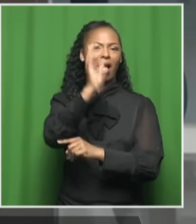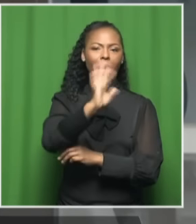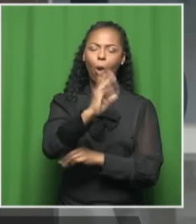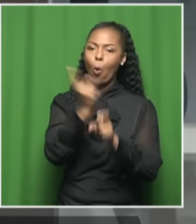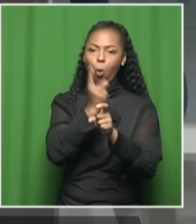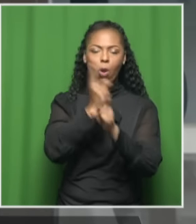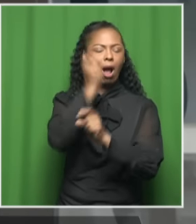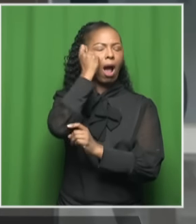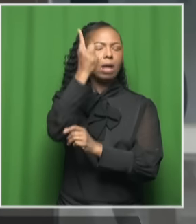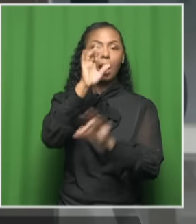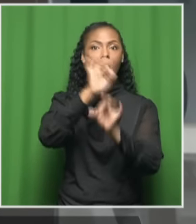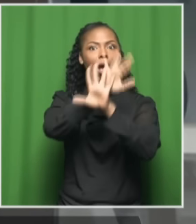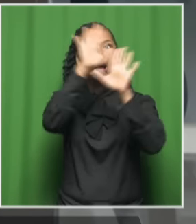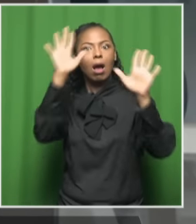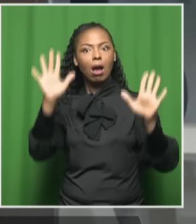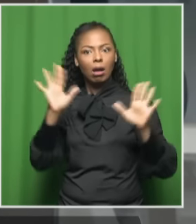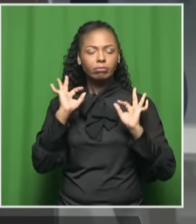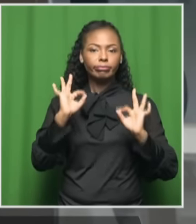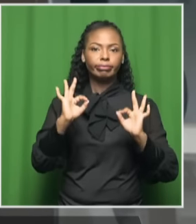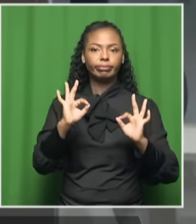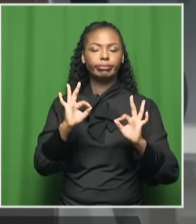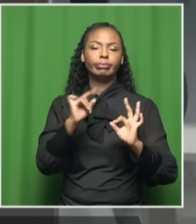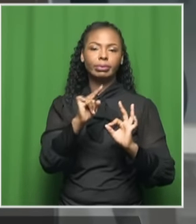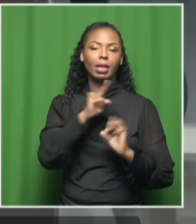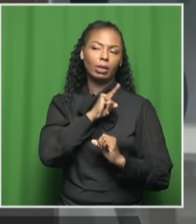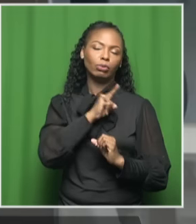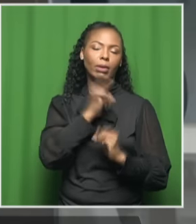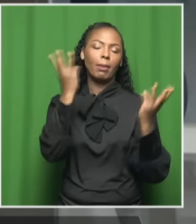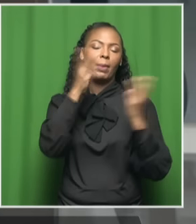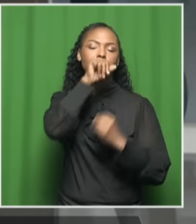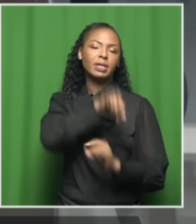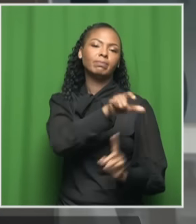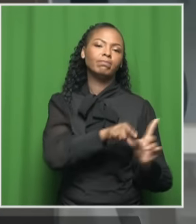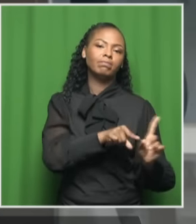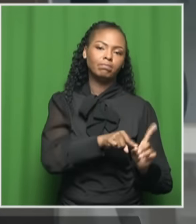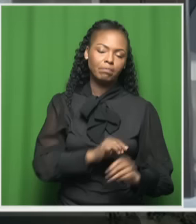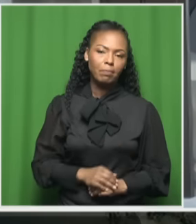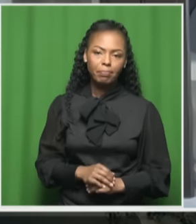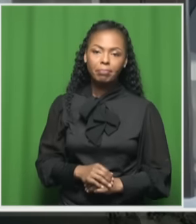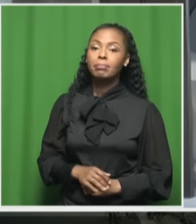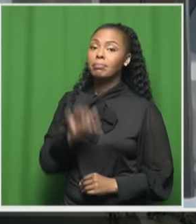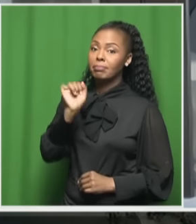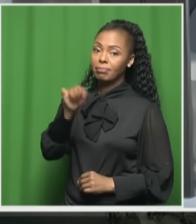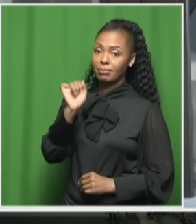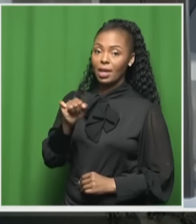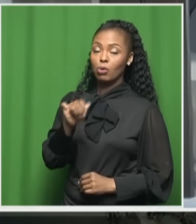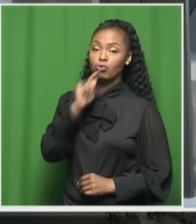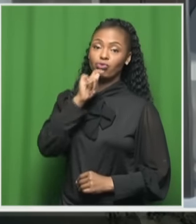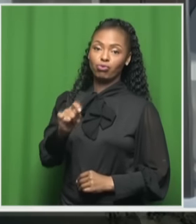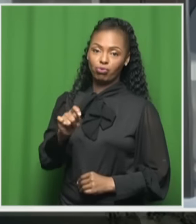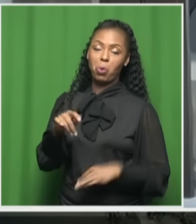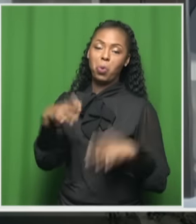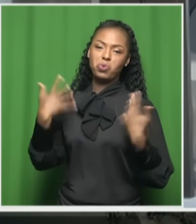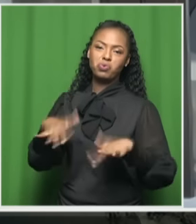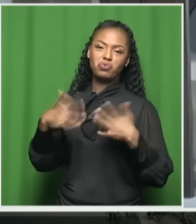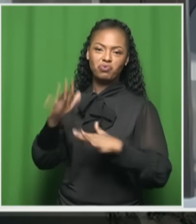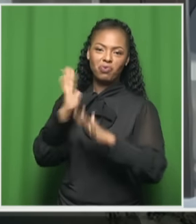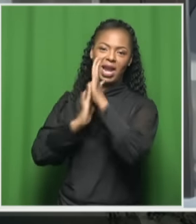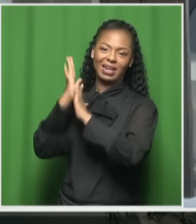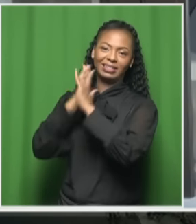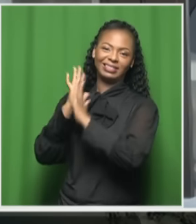relate to. And I think that's why people love Pastor Ray. Yeah, he had such a rich history. And you know, the more you read